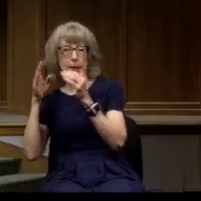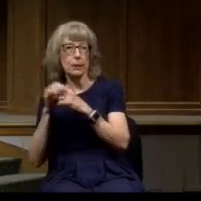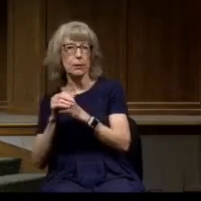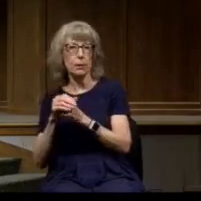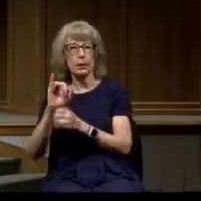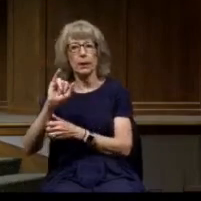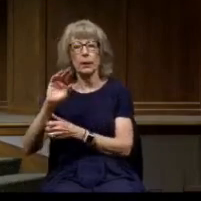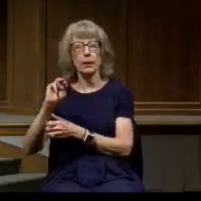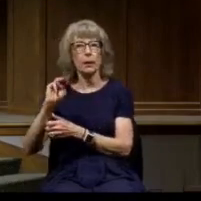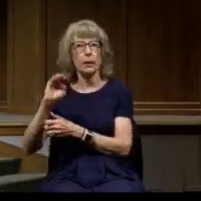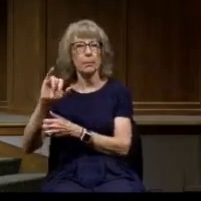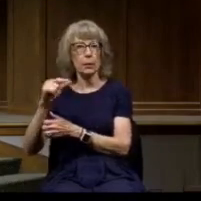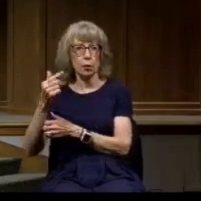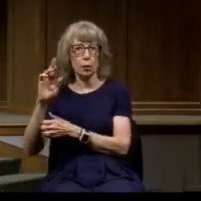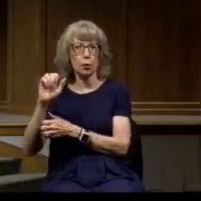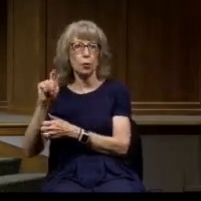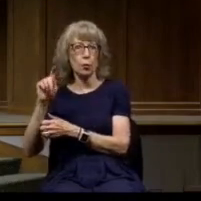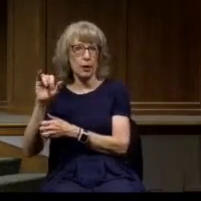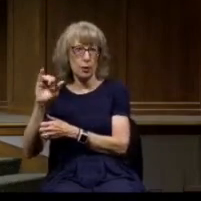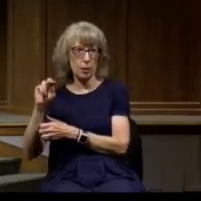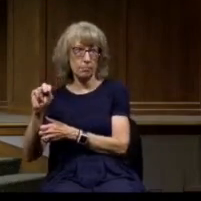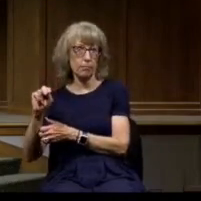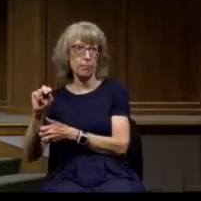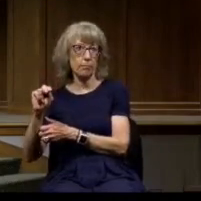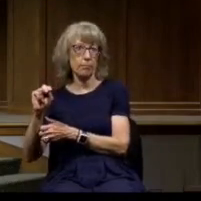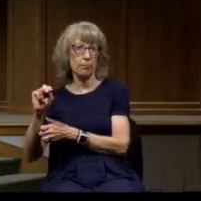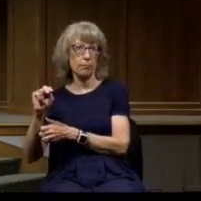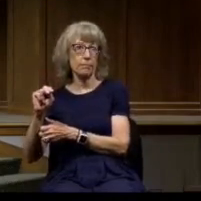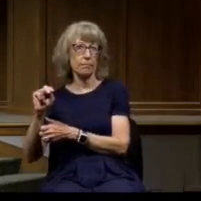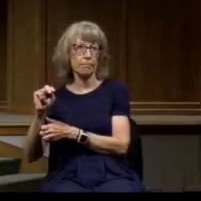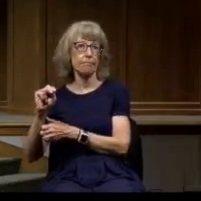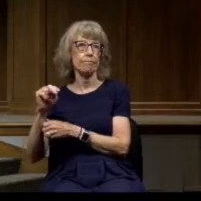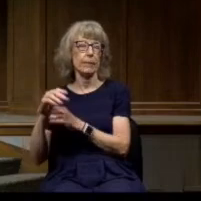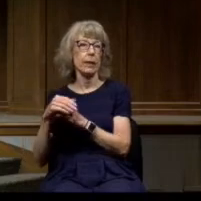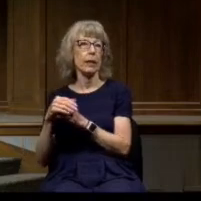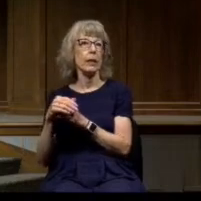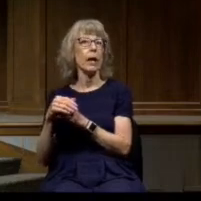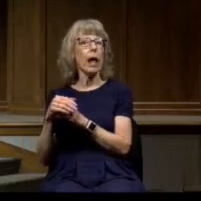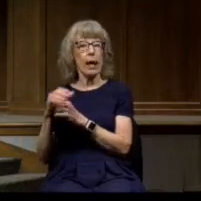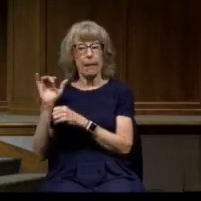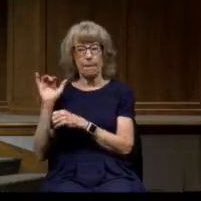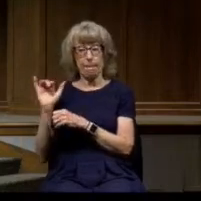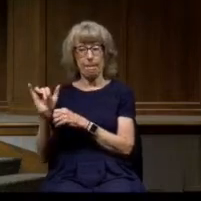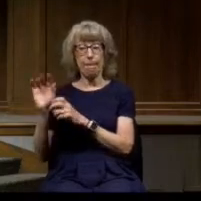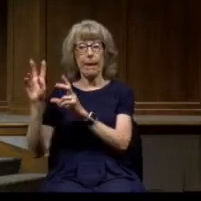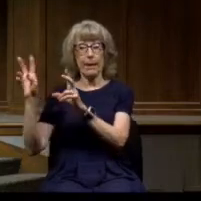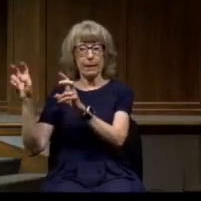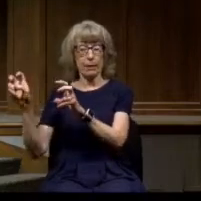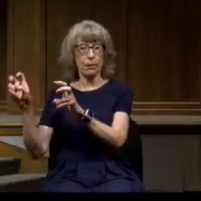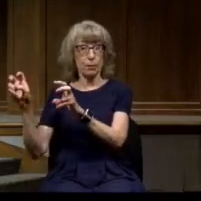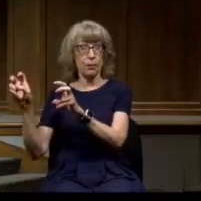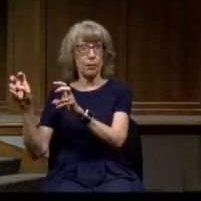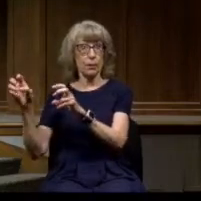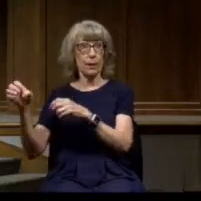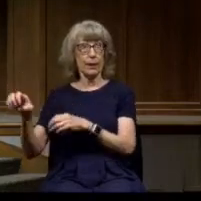Your heart rate might increase, because that's an issue that has high emotional